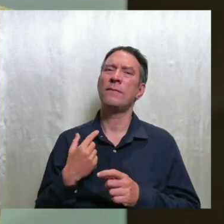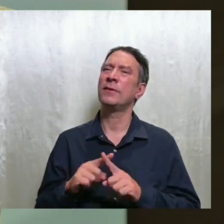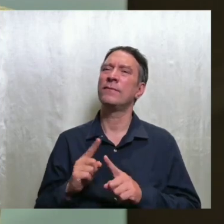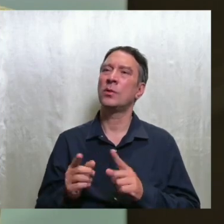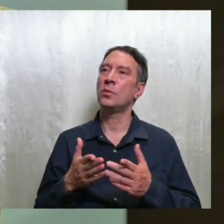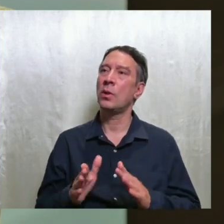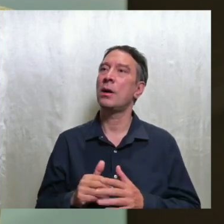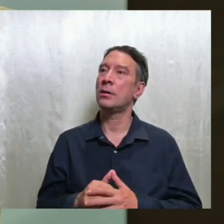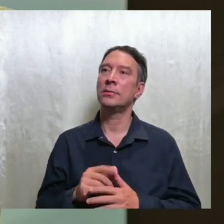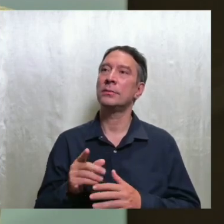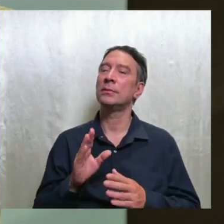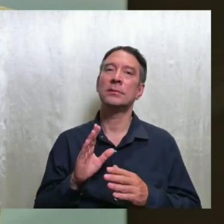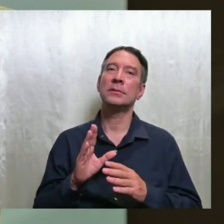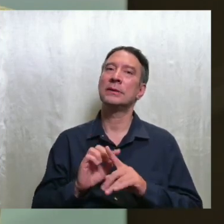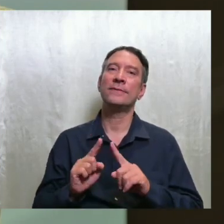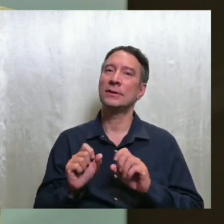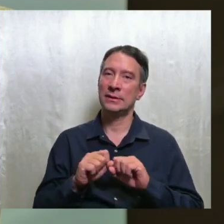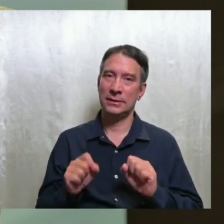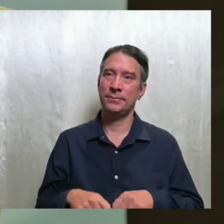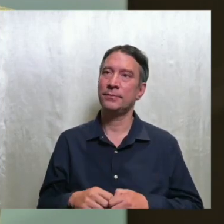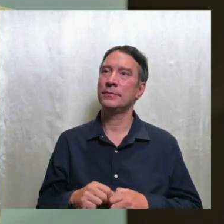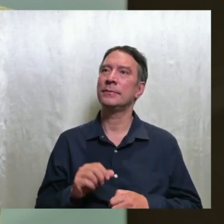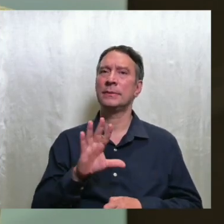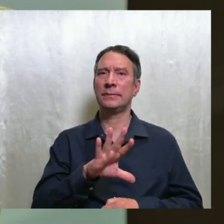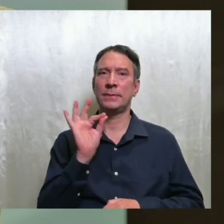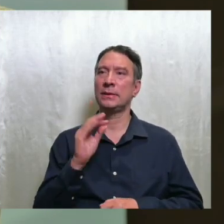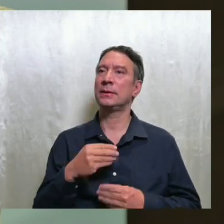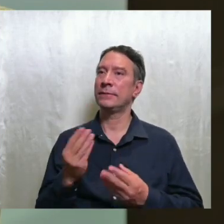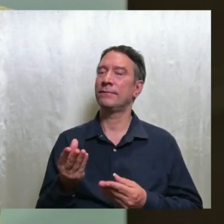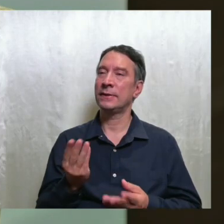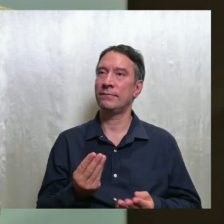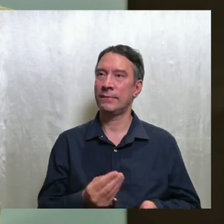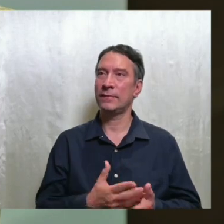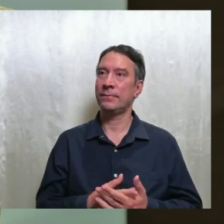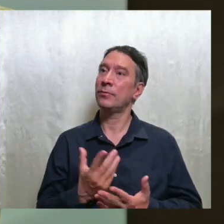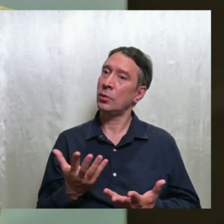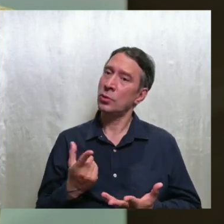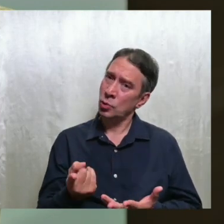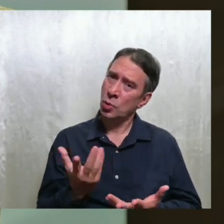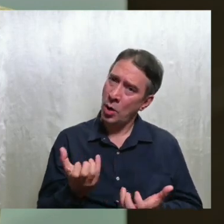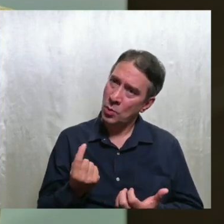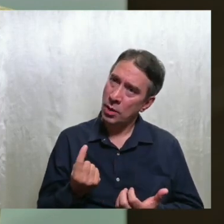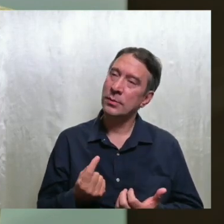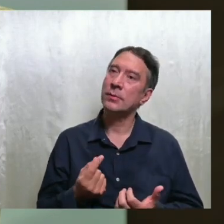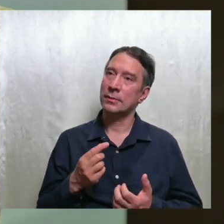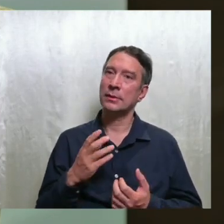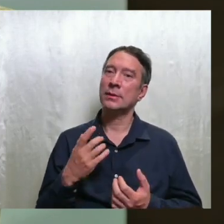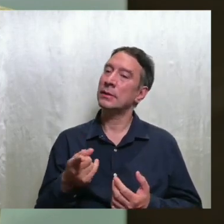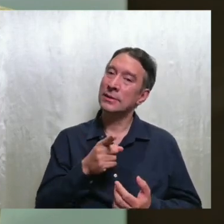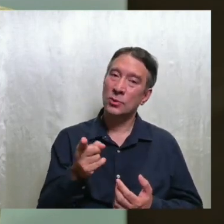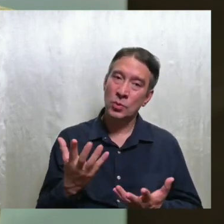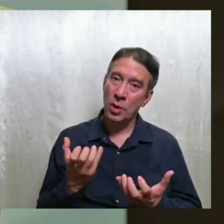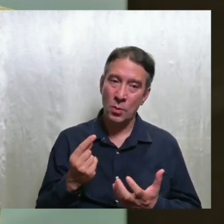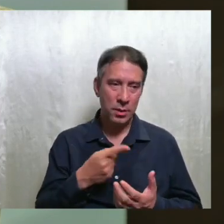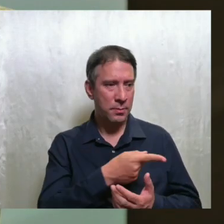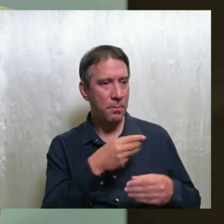with them. But beyond that, the fundamentals are also very important. So we start off with some professional skills, equipping them with